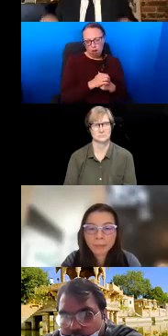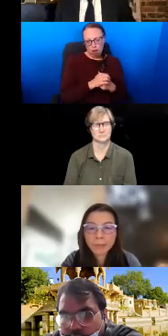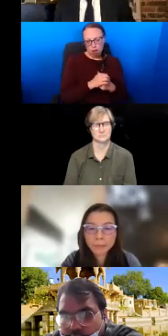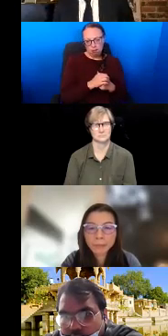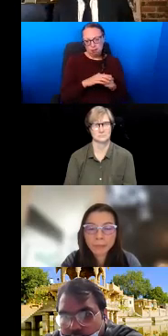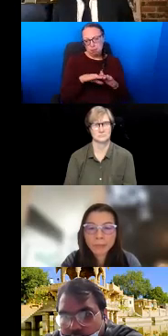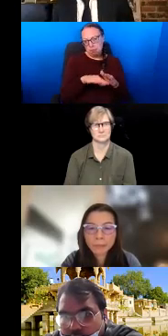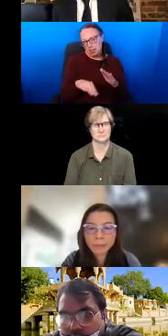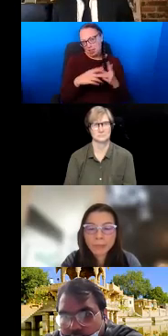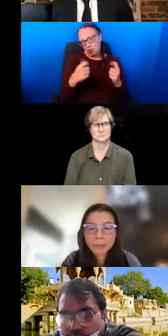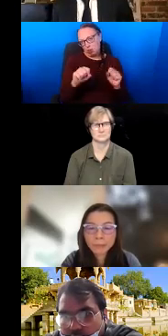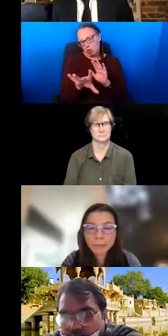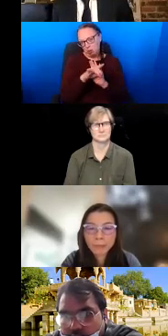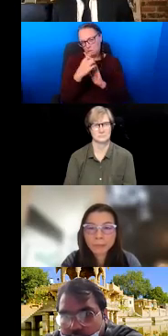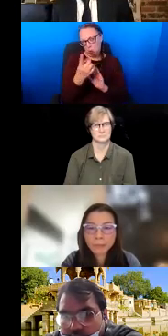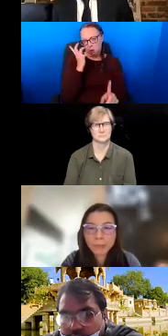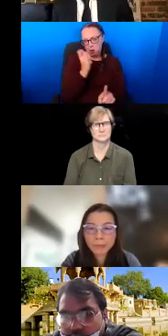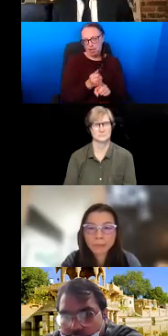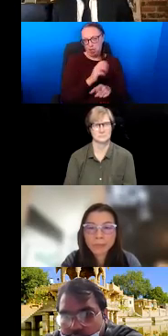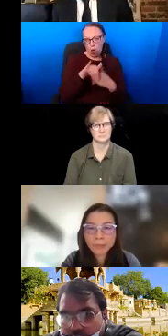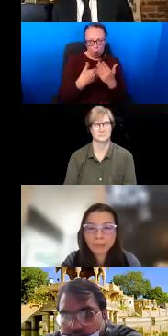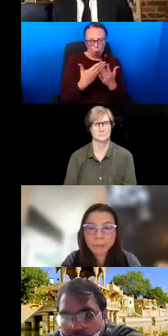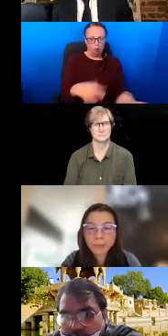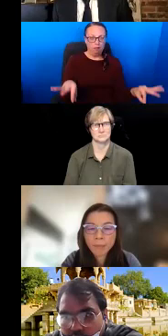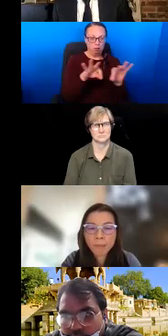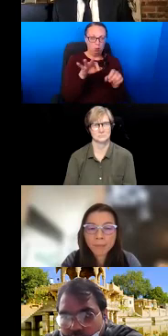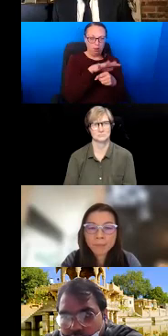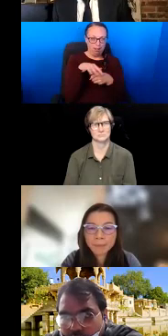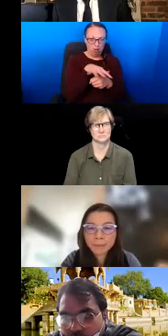tried to pick a one that would hit all the critical sites for all the individuals.